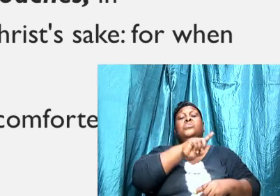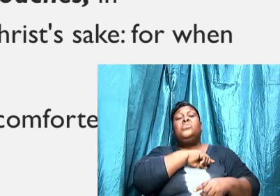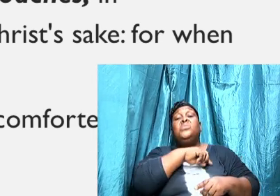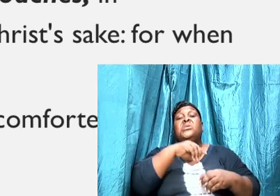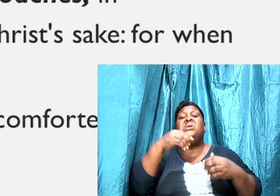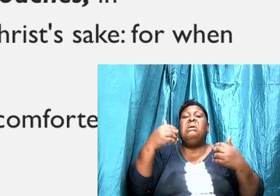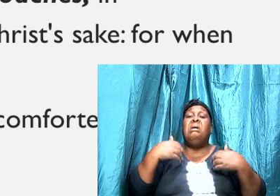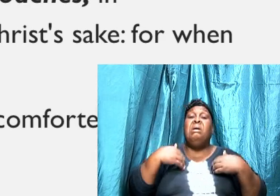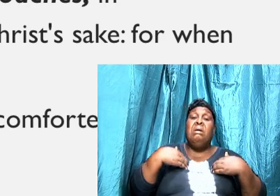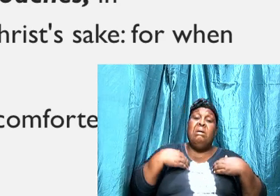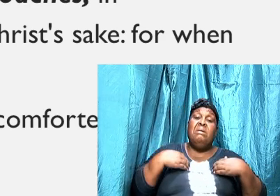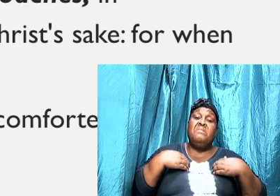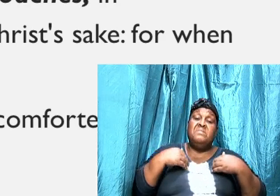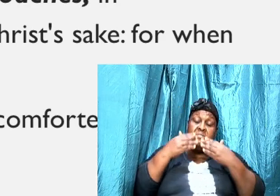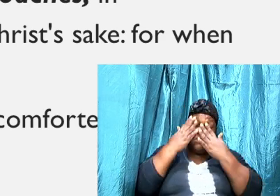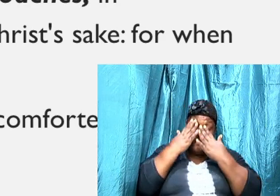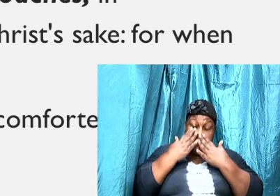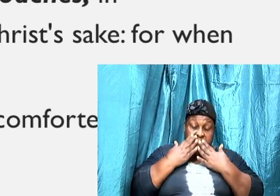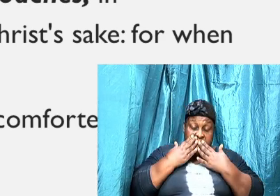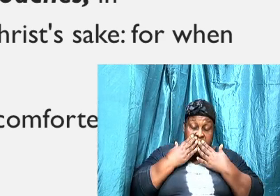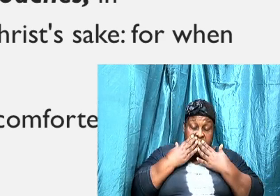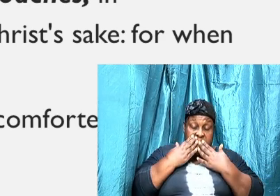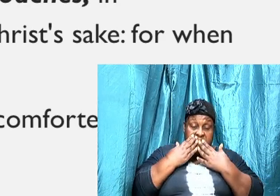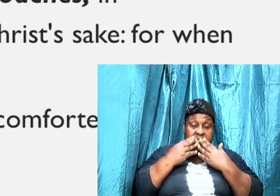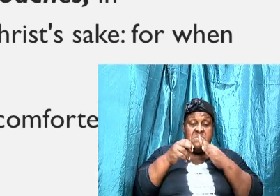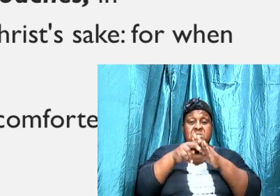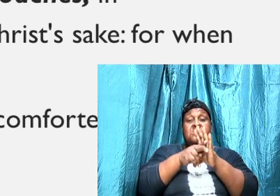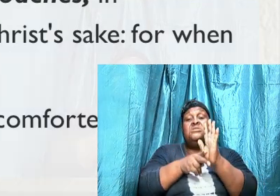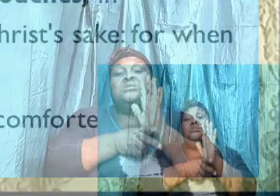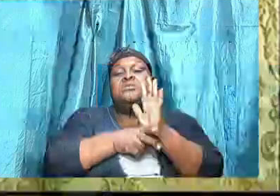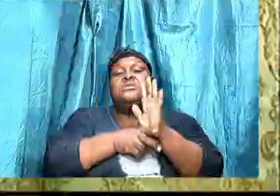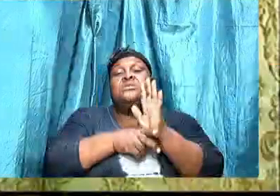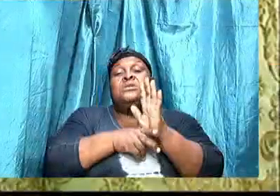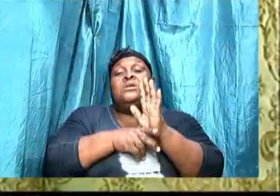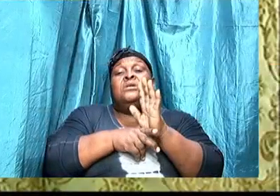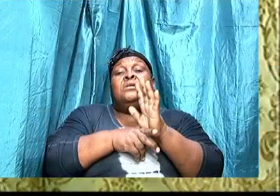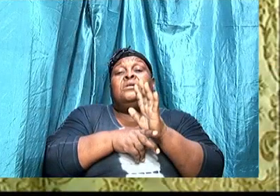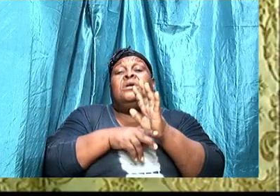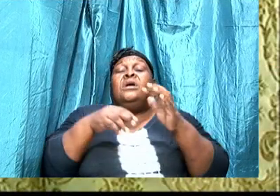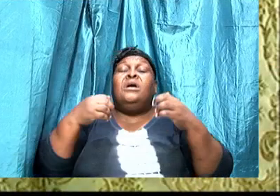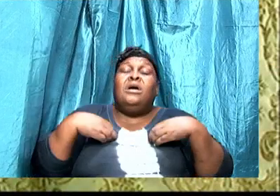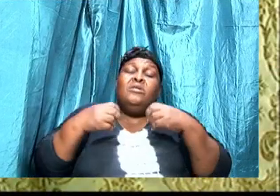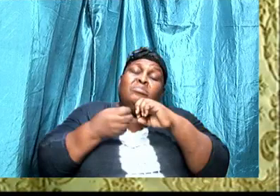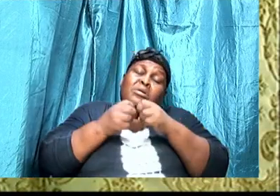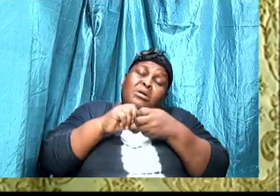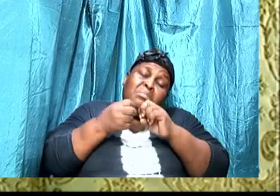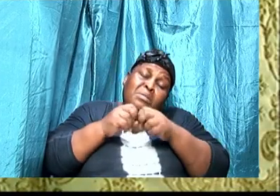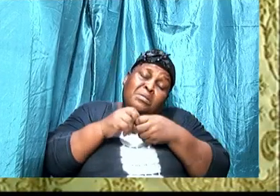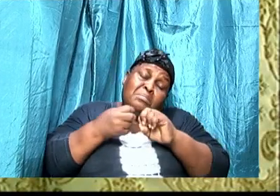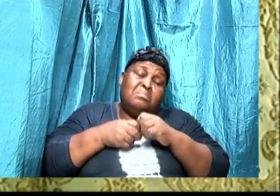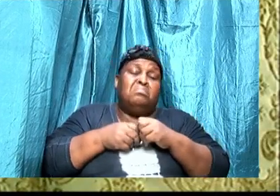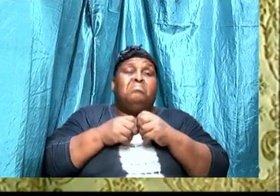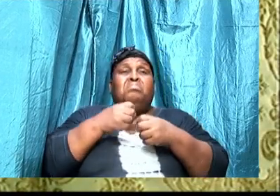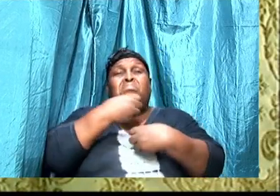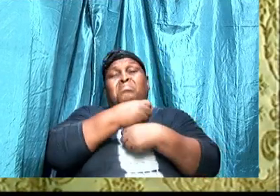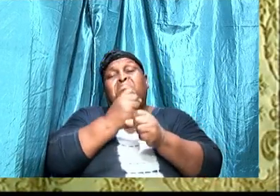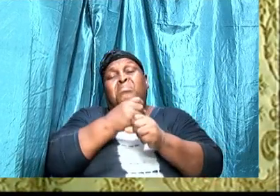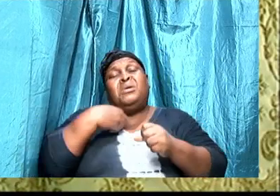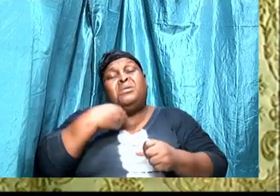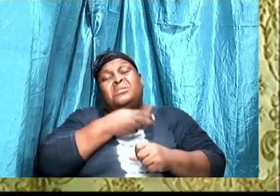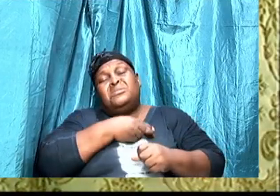have mourned, until we have faced some situation that caused us to be broken. And so God